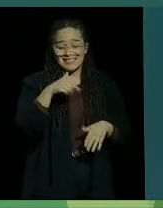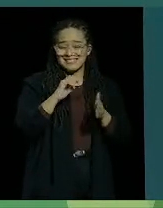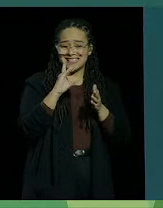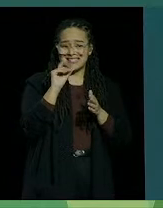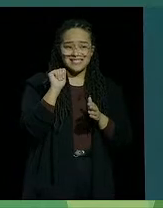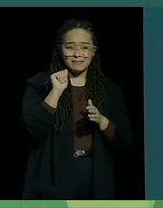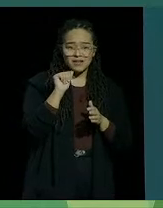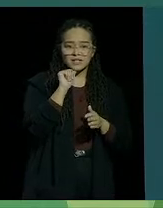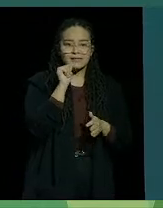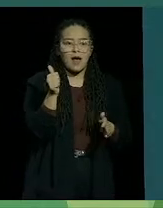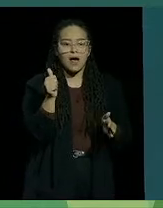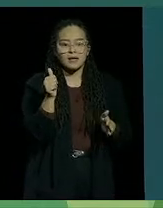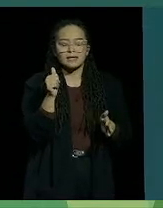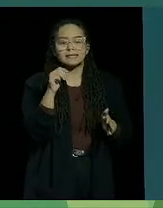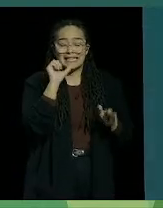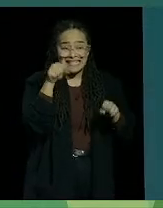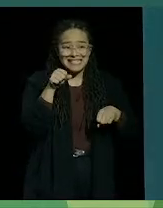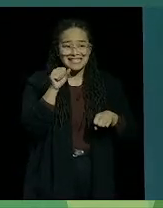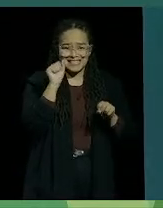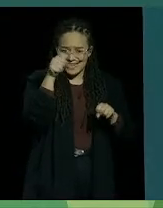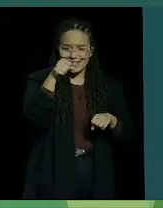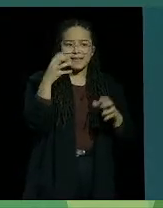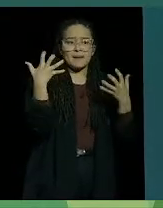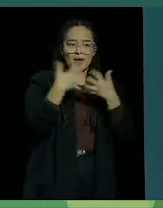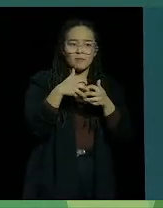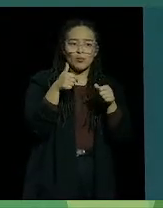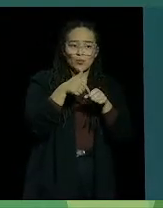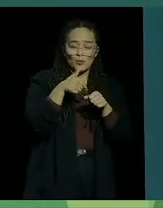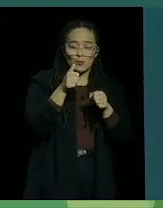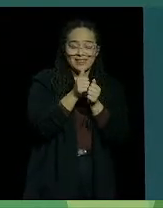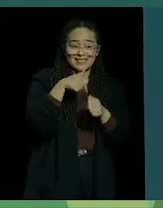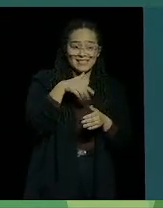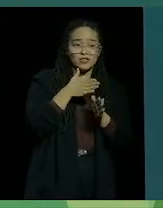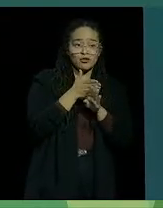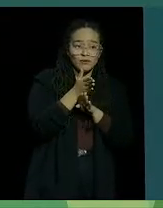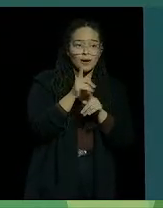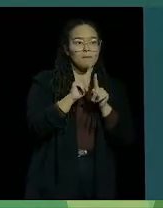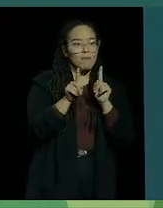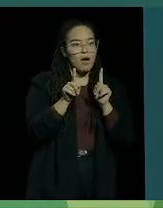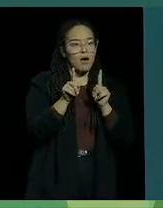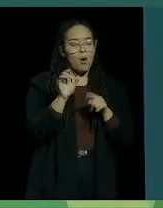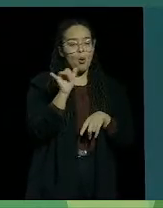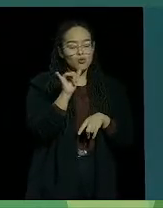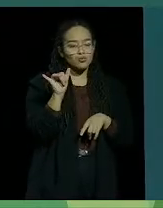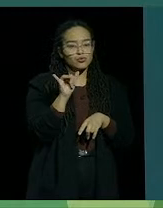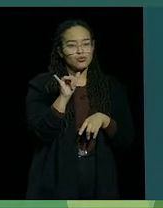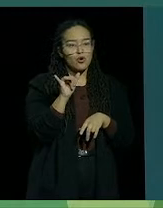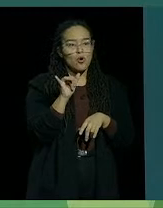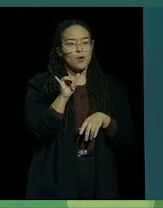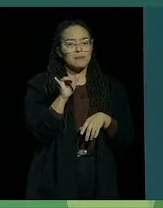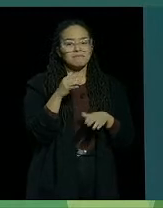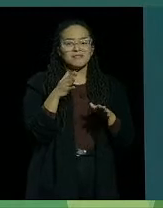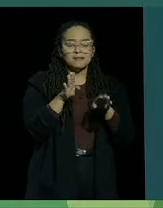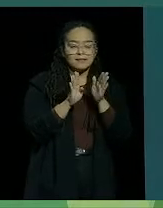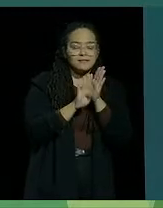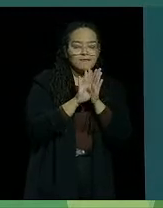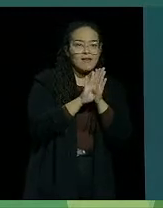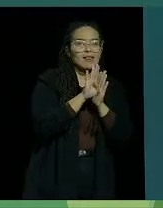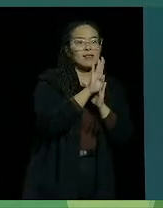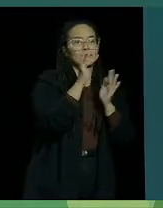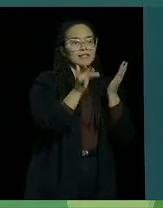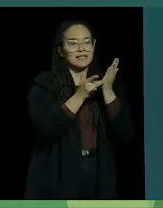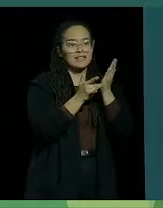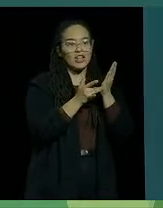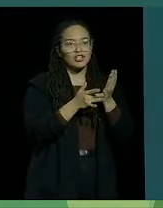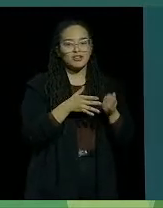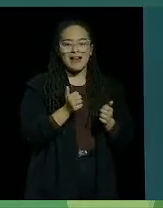disability is absolutely compatible with this career, but also by developing and refining the actual technology to help them pursue